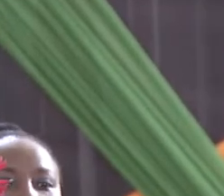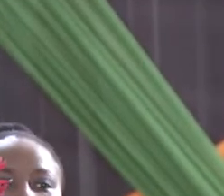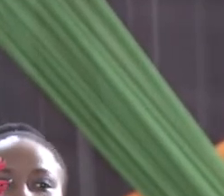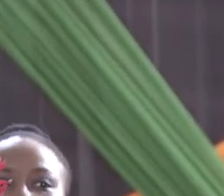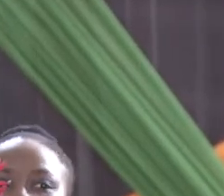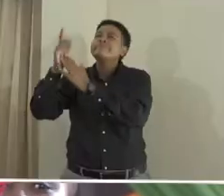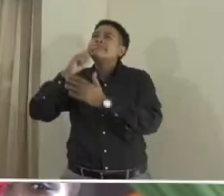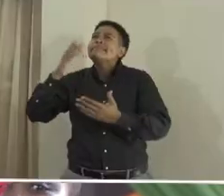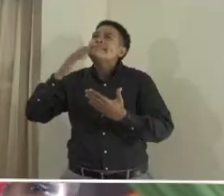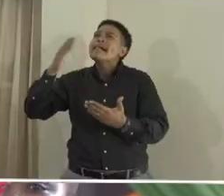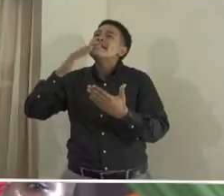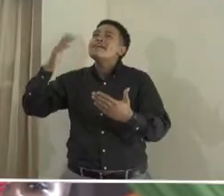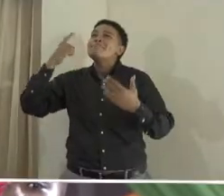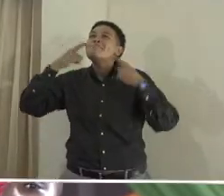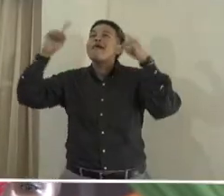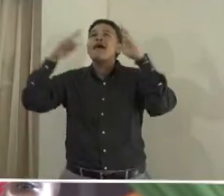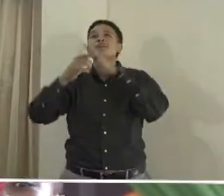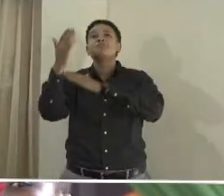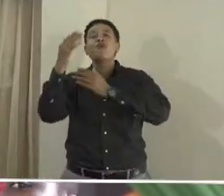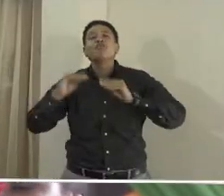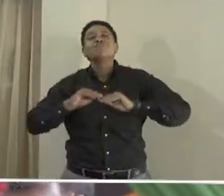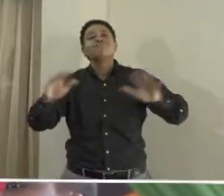Give him a big up this morning, don't it?